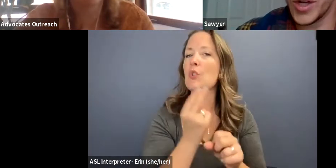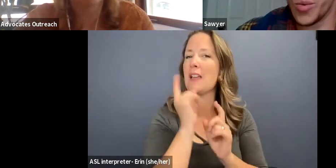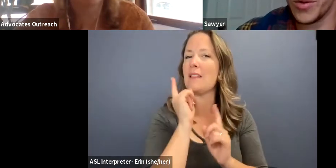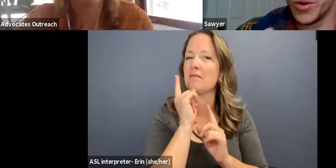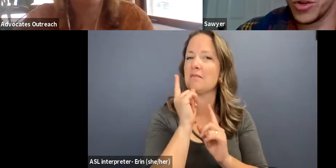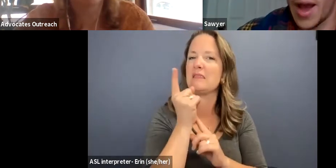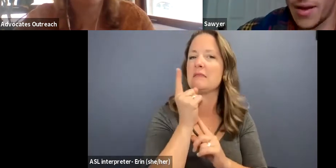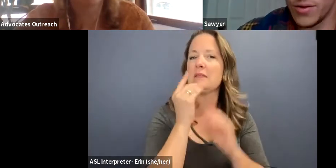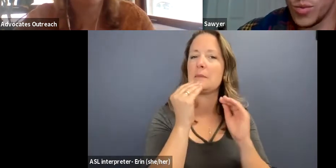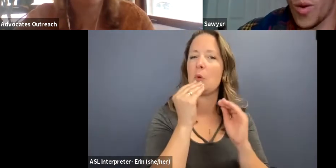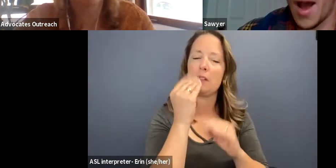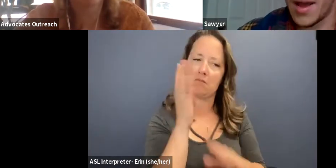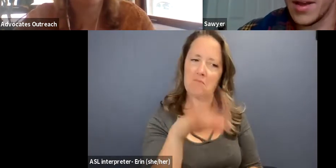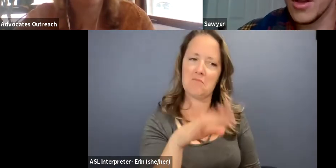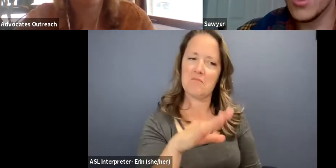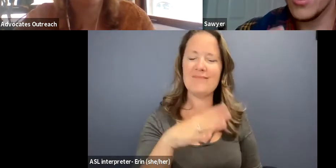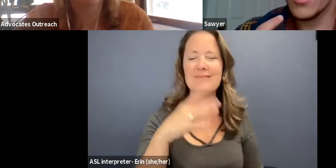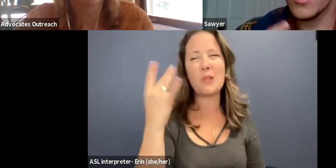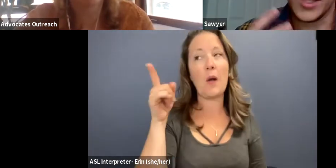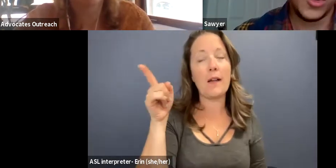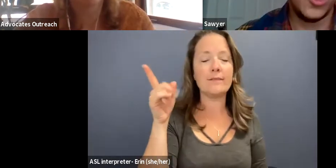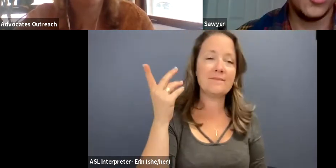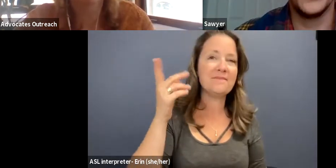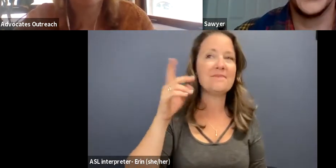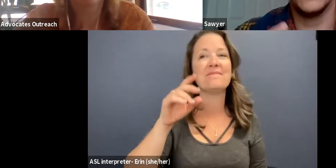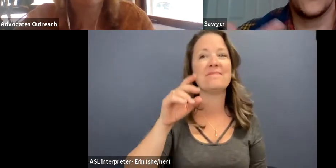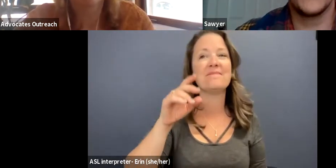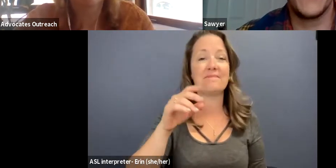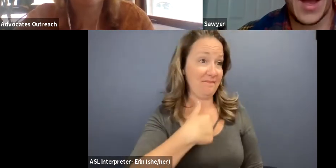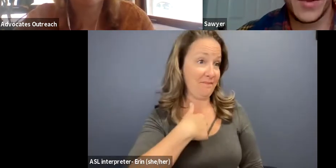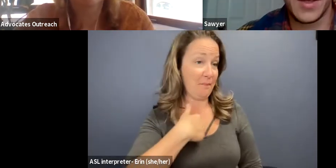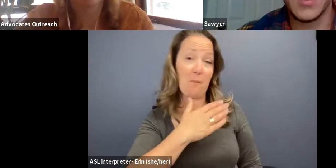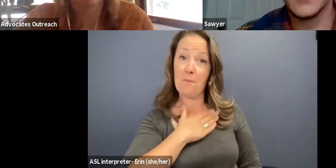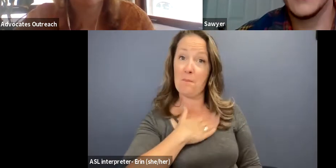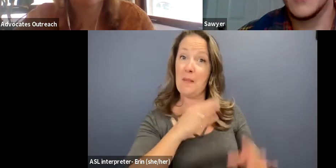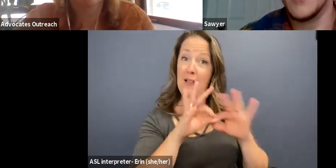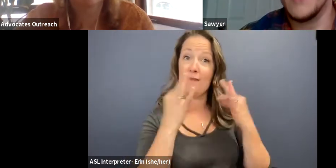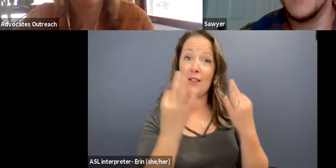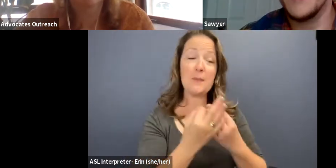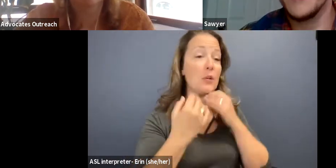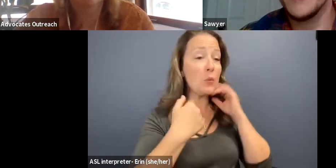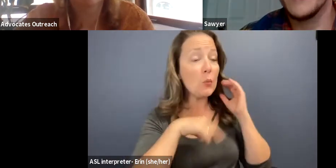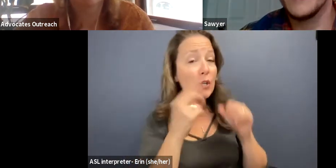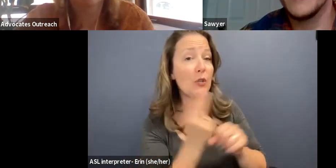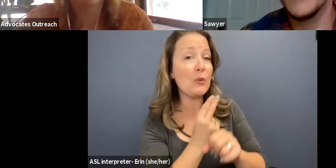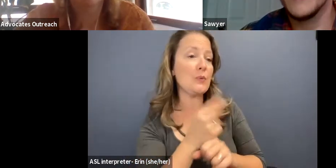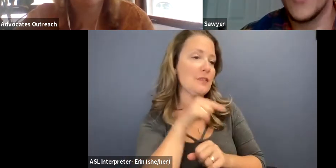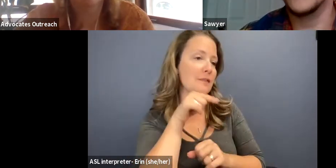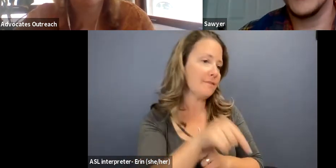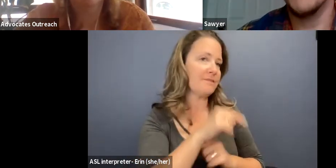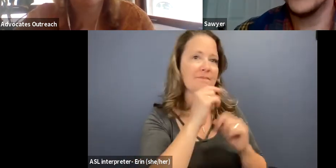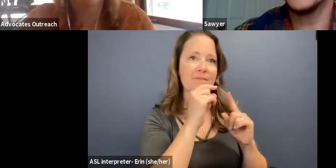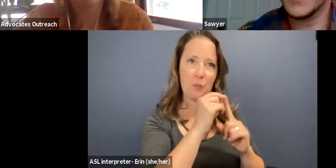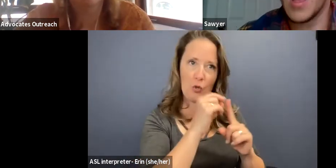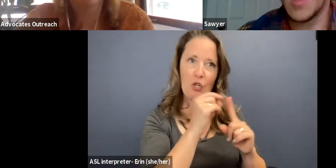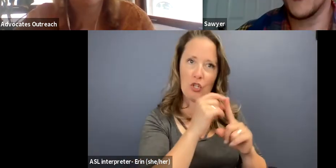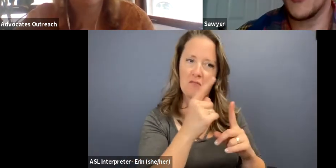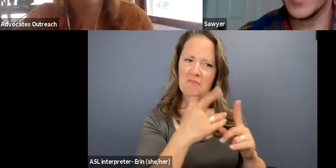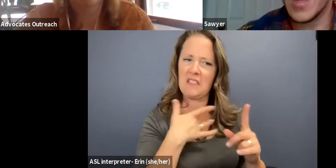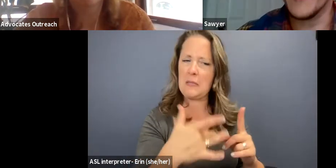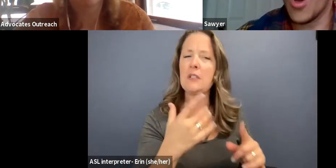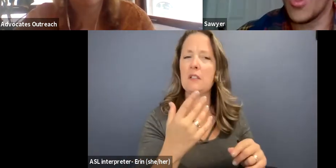Yeah, that is going to be something that happens where like the other adults that the child is dealing with is like